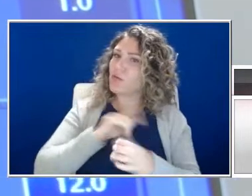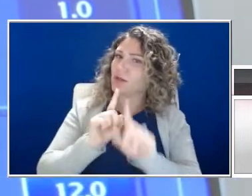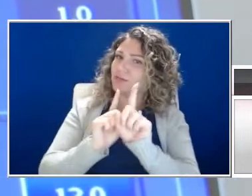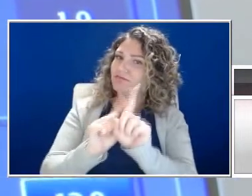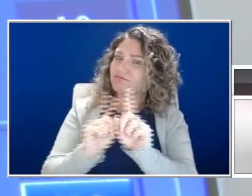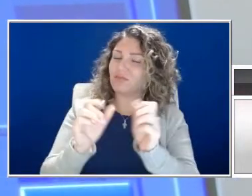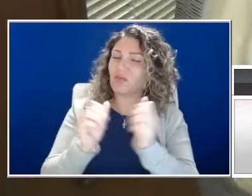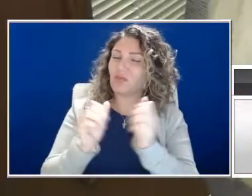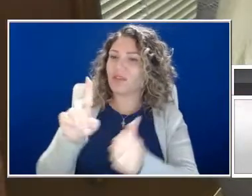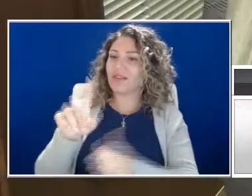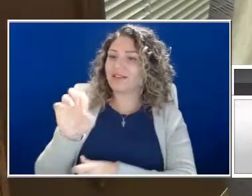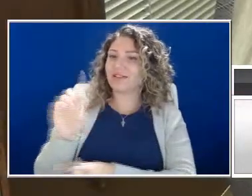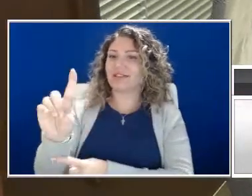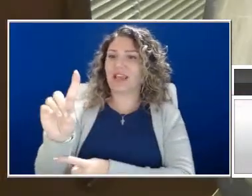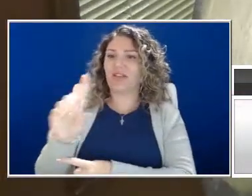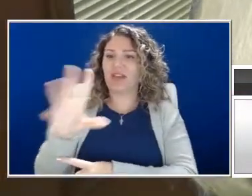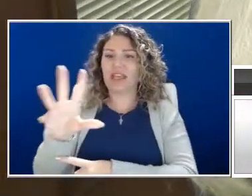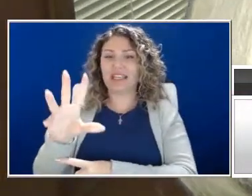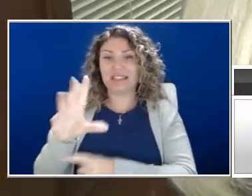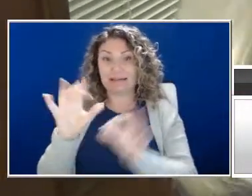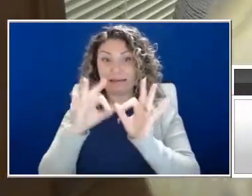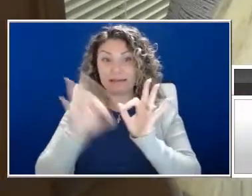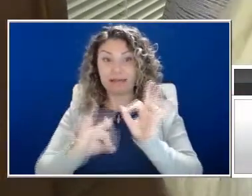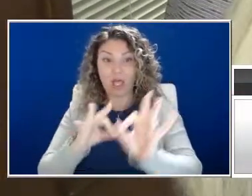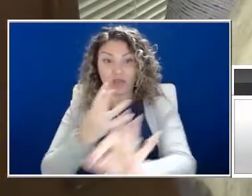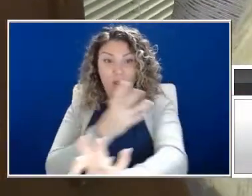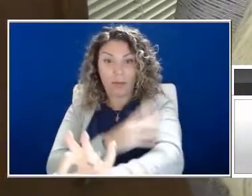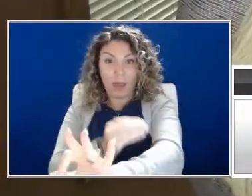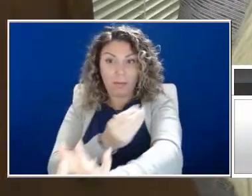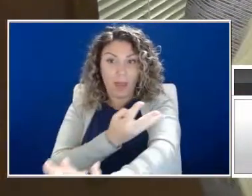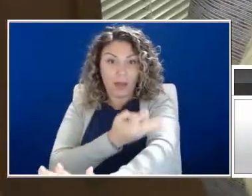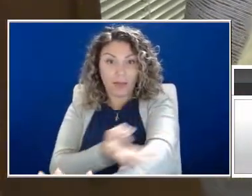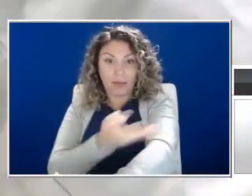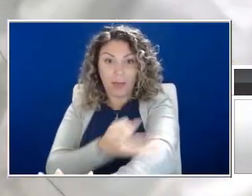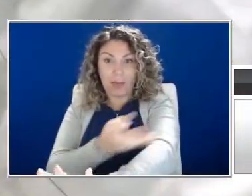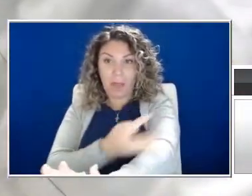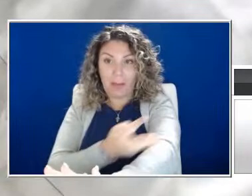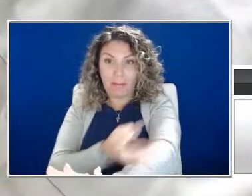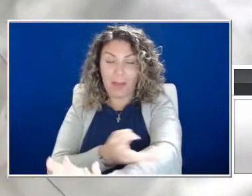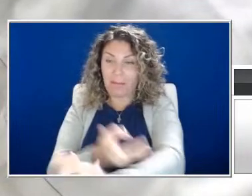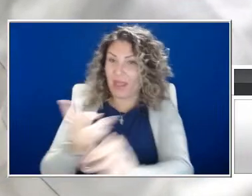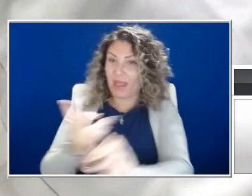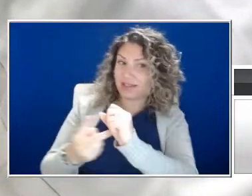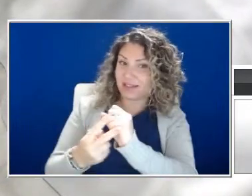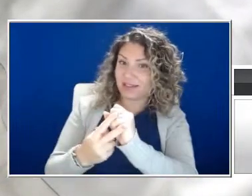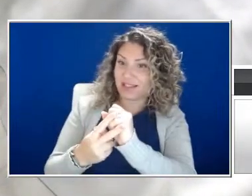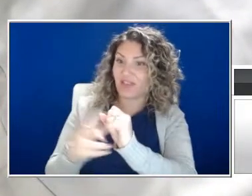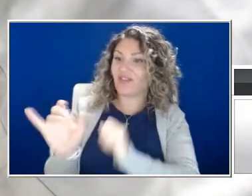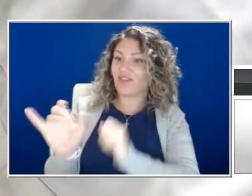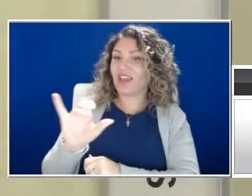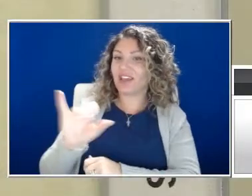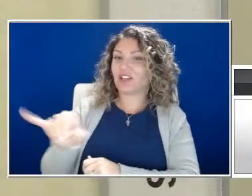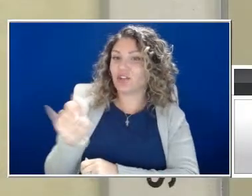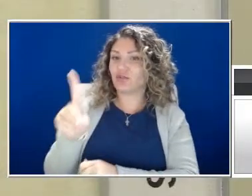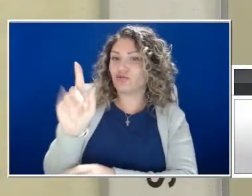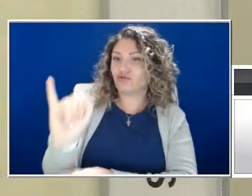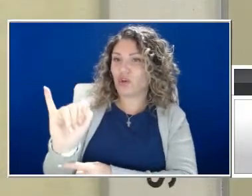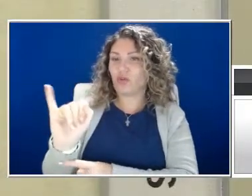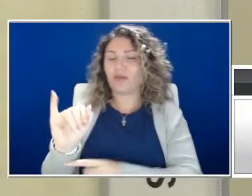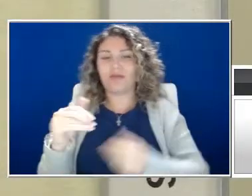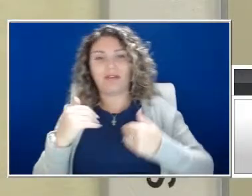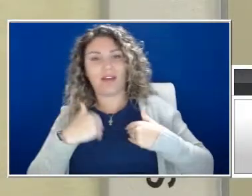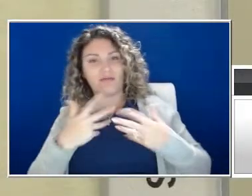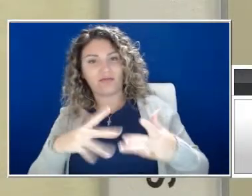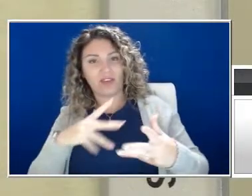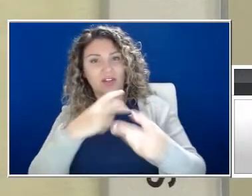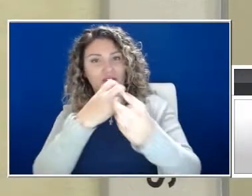cells taken out. We're going to pack it up and get it out of here today. Excellent. Like Jody, David also had a bone marrow transplant and